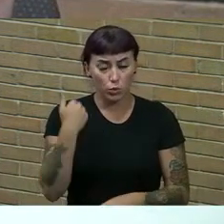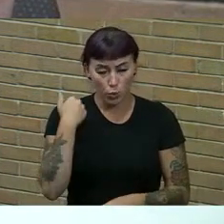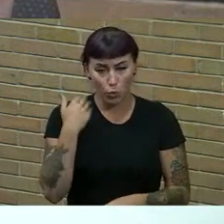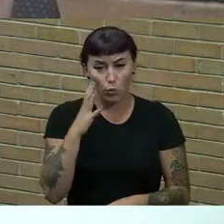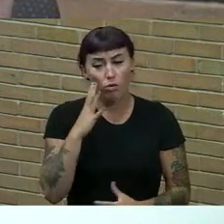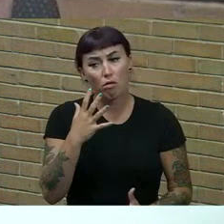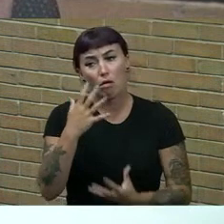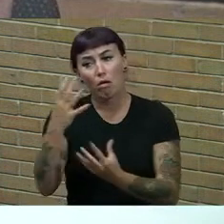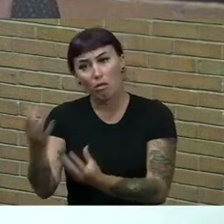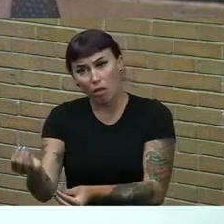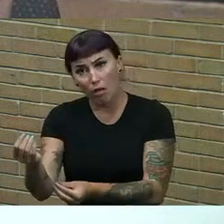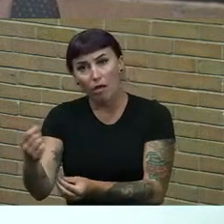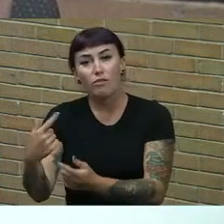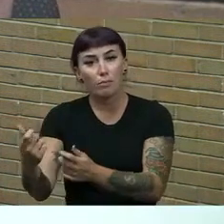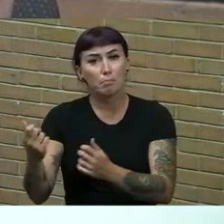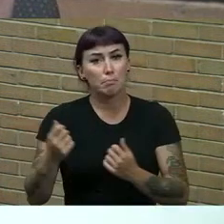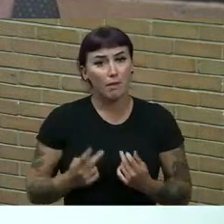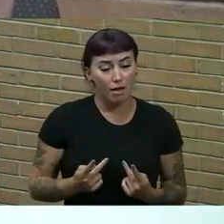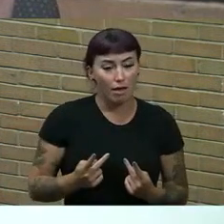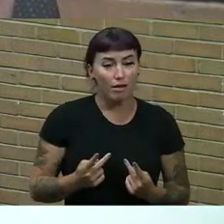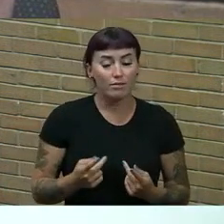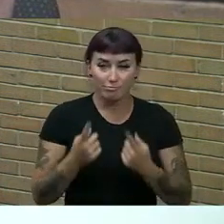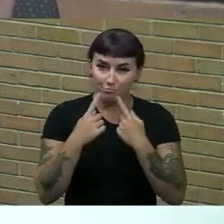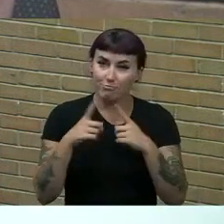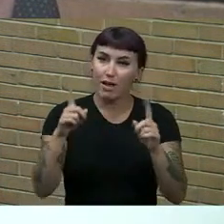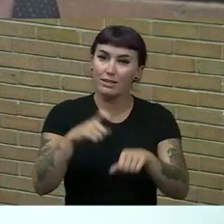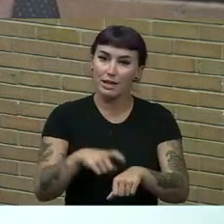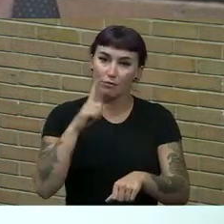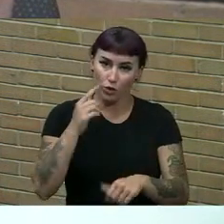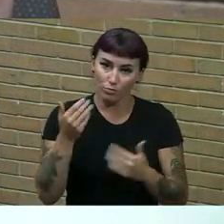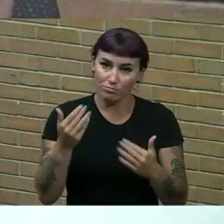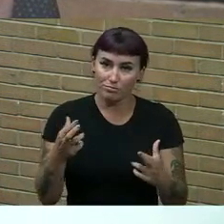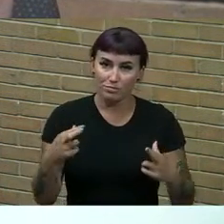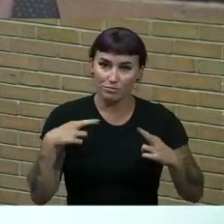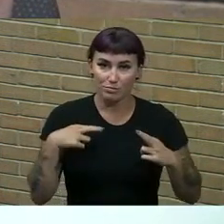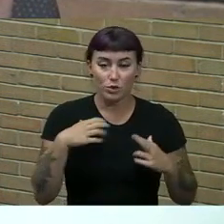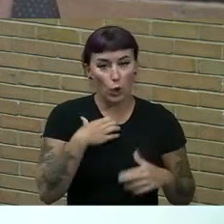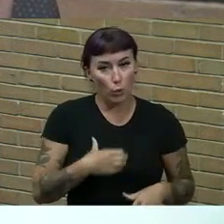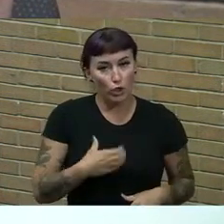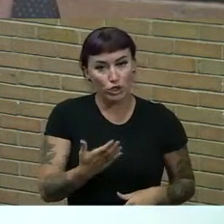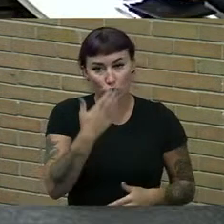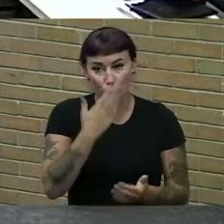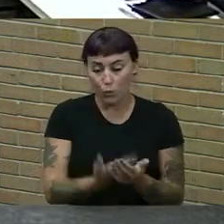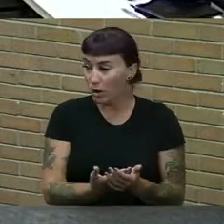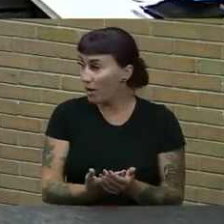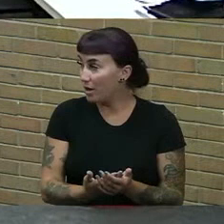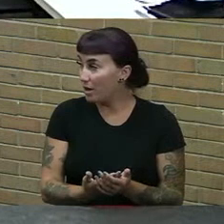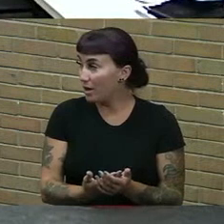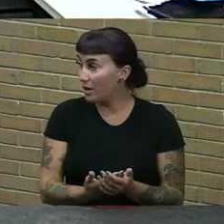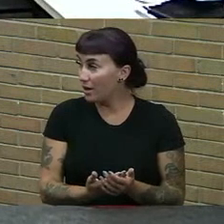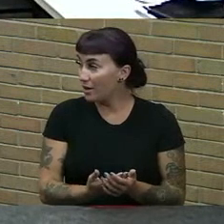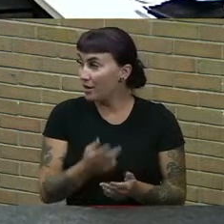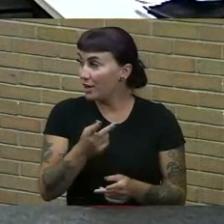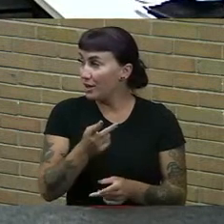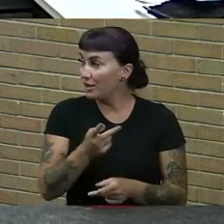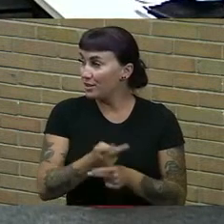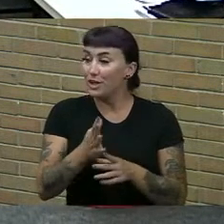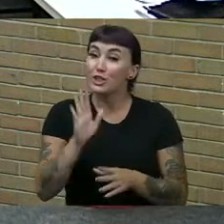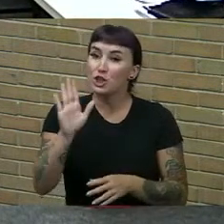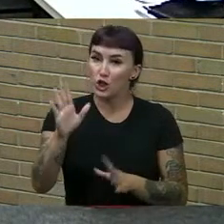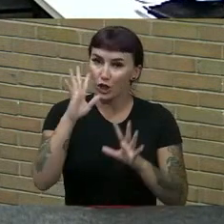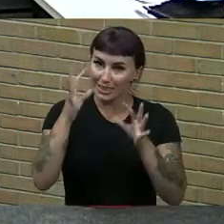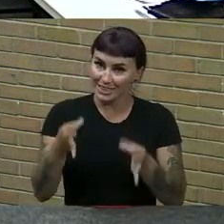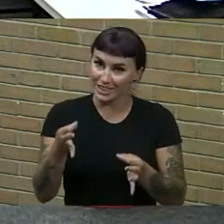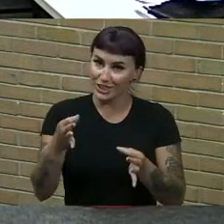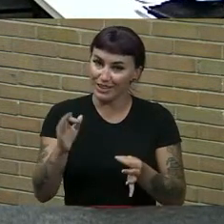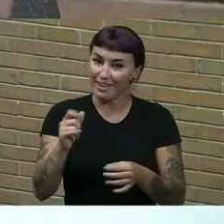left for a little while and came back, and it's finally time for her to retire. So we wished her well today. Her decision that it's time It was her to decision, yeah. retire.